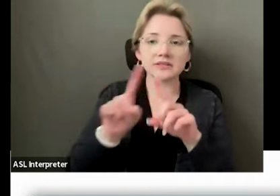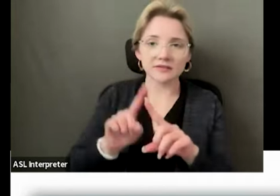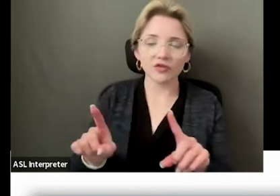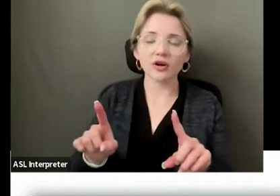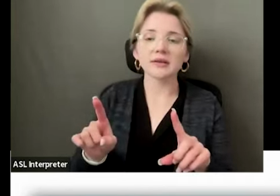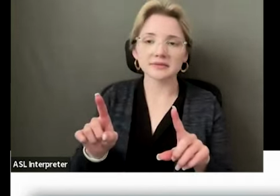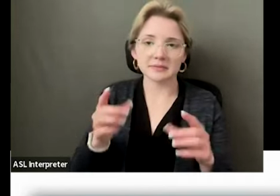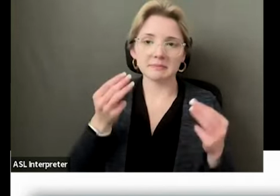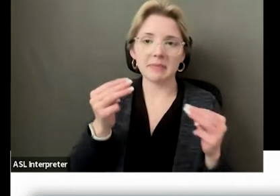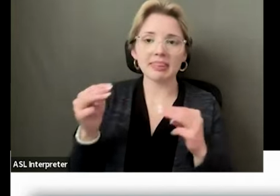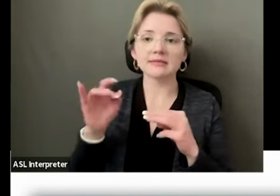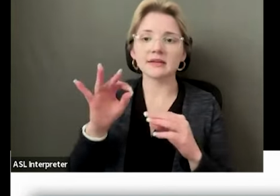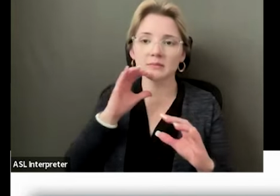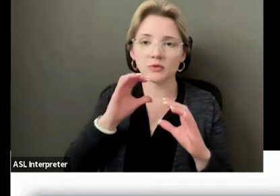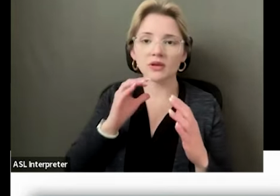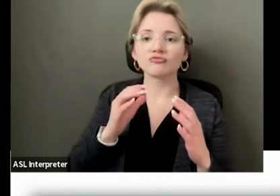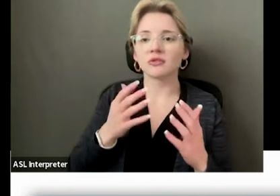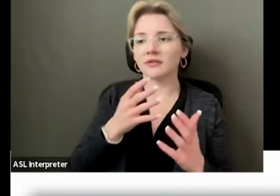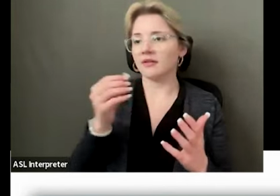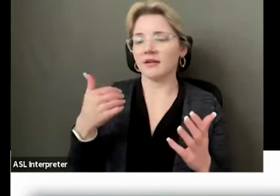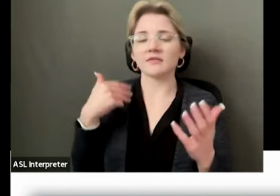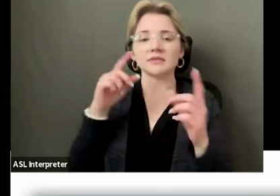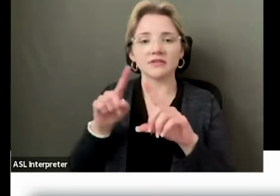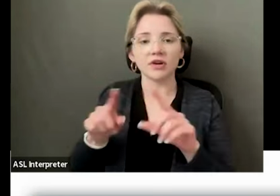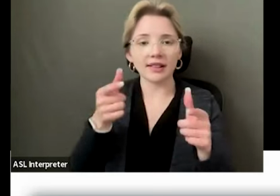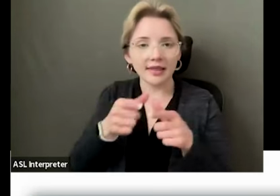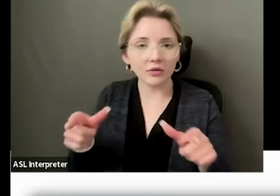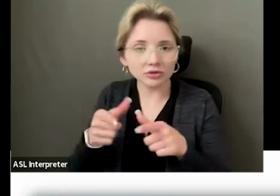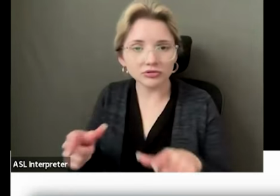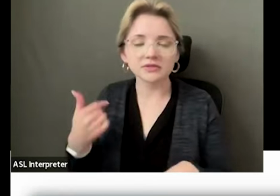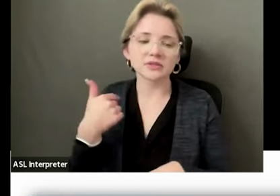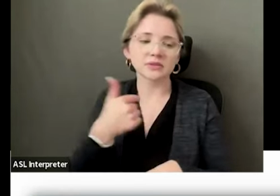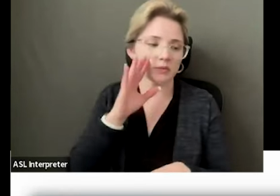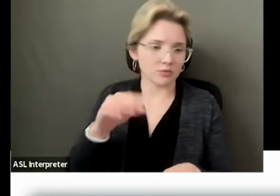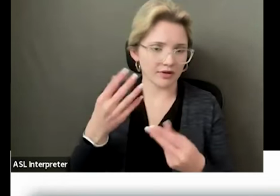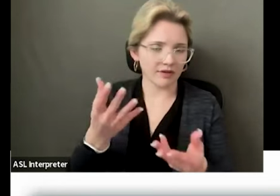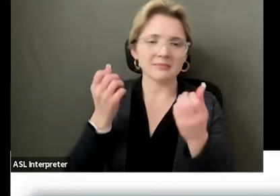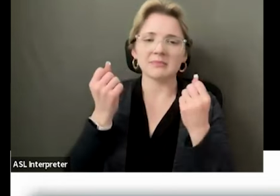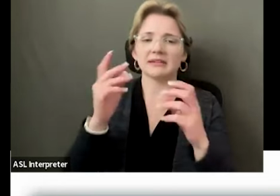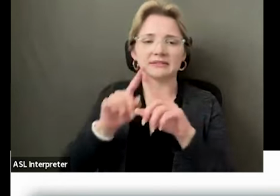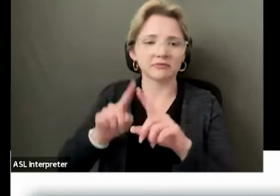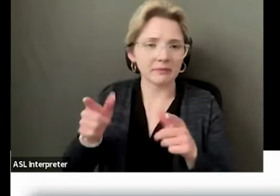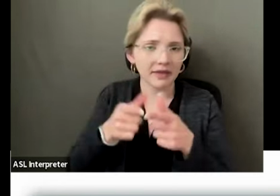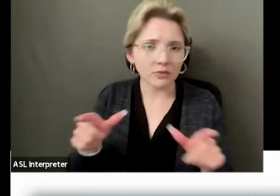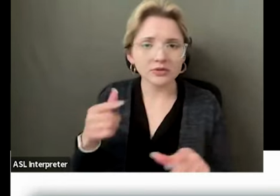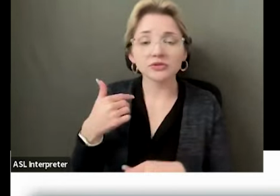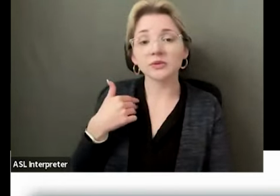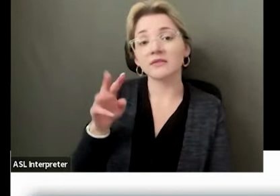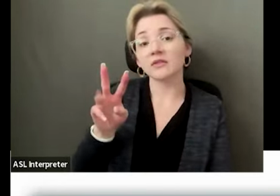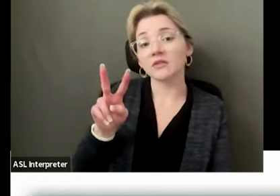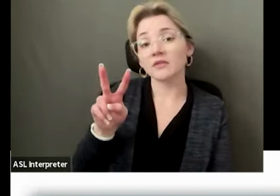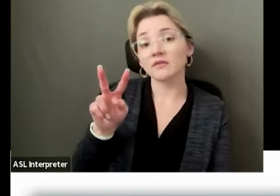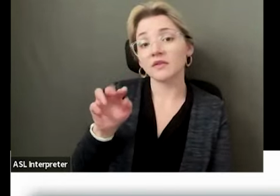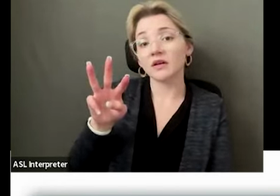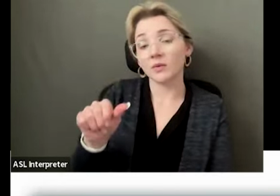but this is where you'll be able to locate those. And we do have multiple languages. There's VAWA cases that you